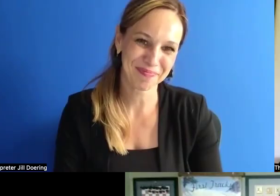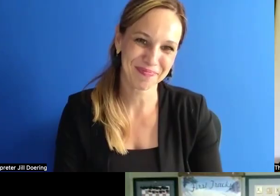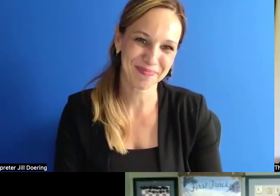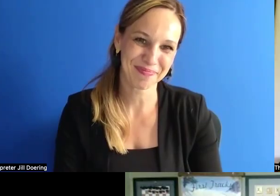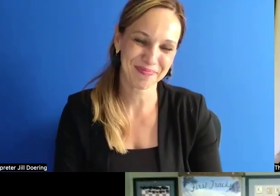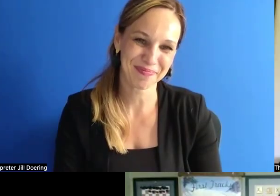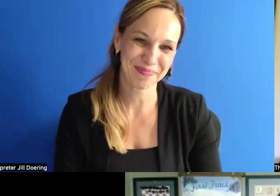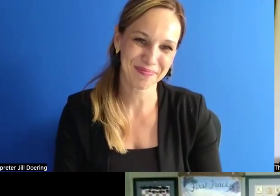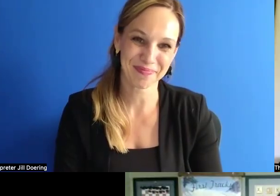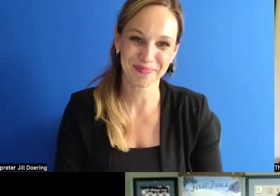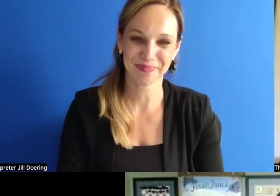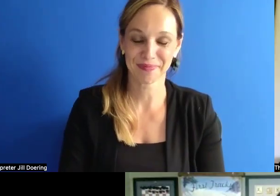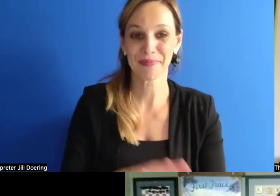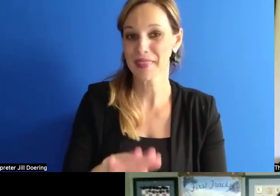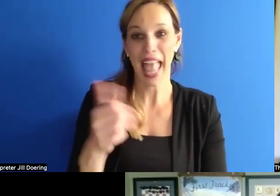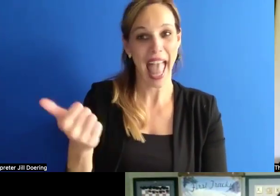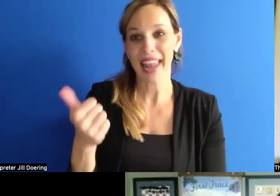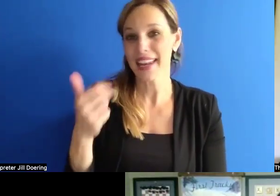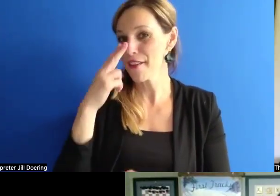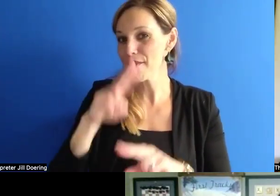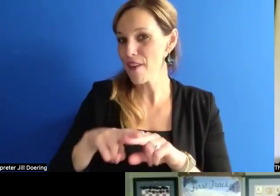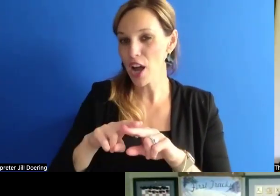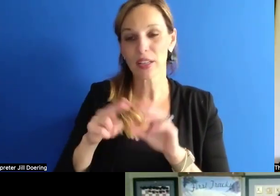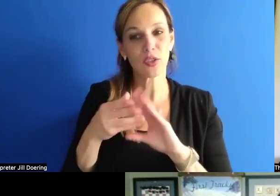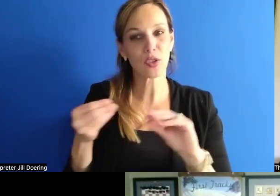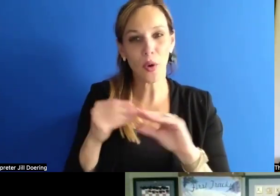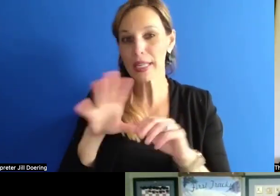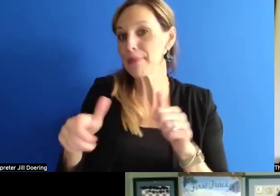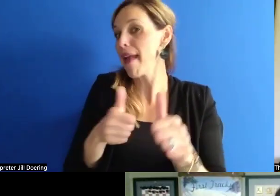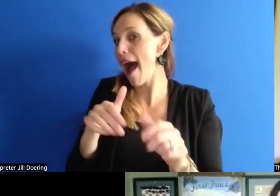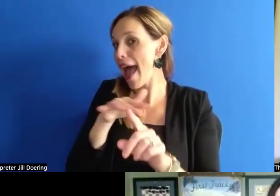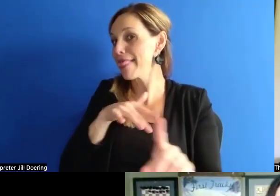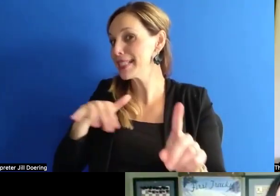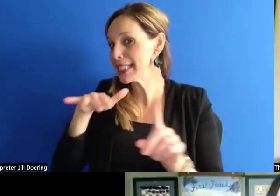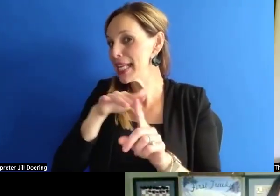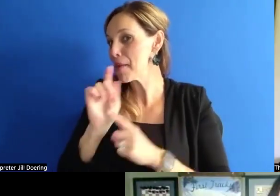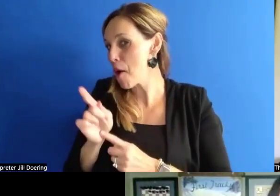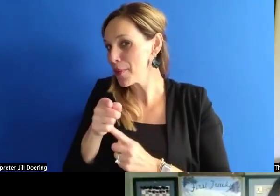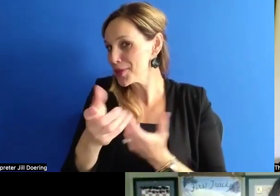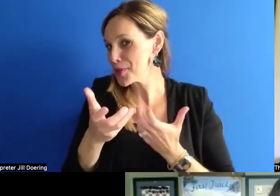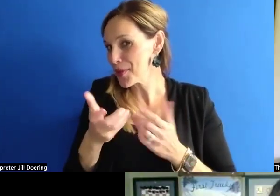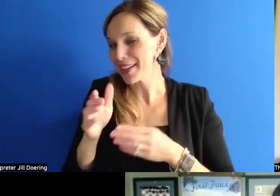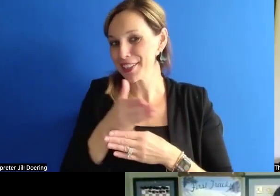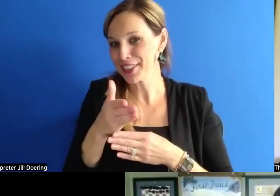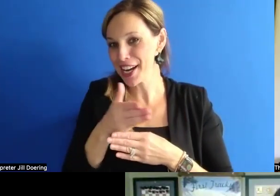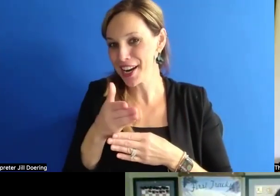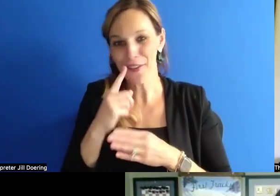Any fun stories or behind the scenes moments you want to share that during Double